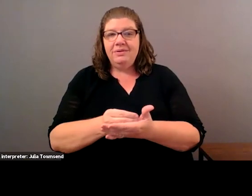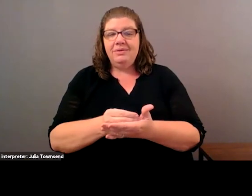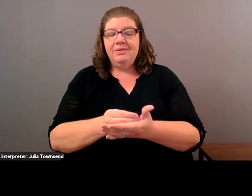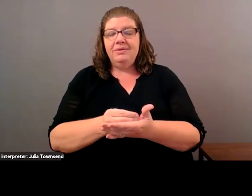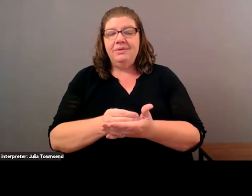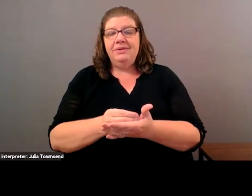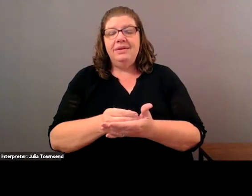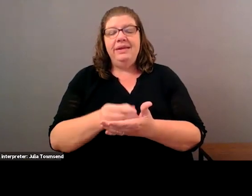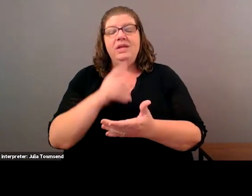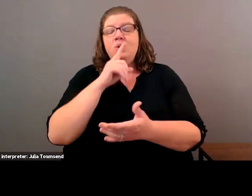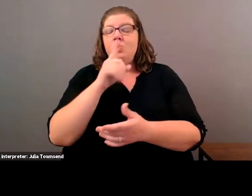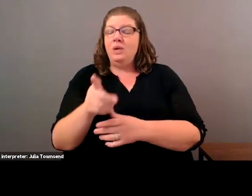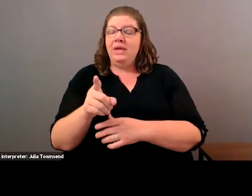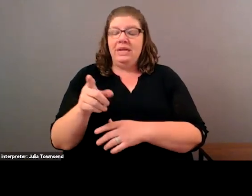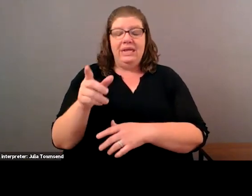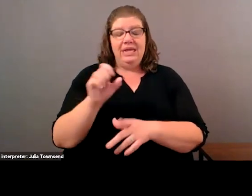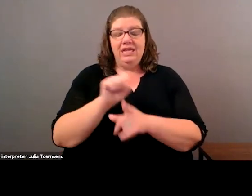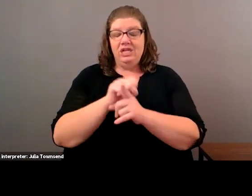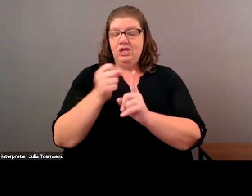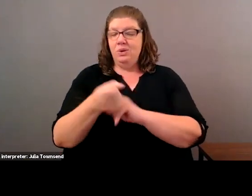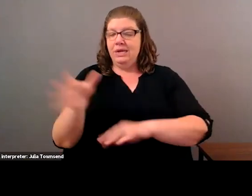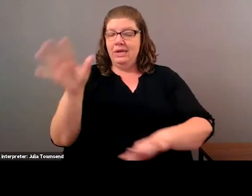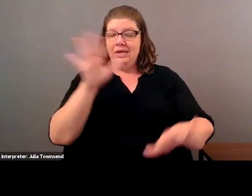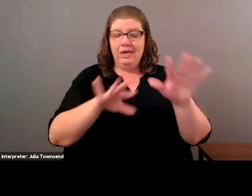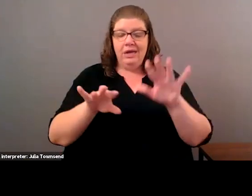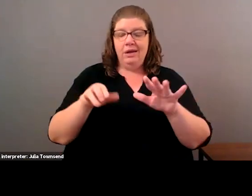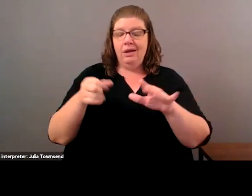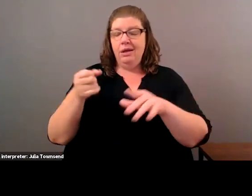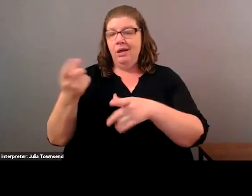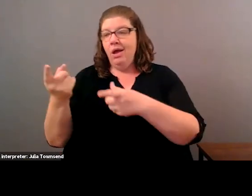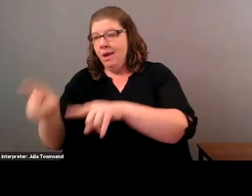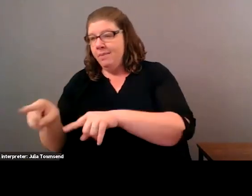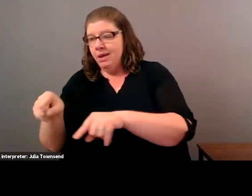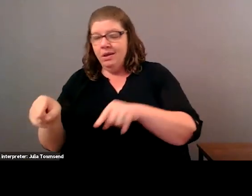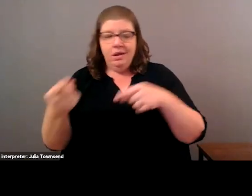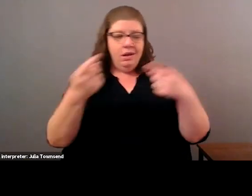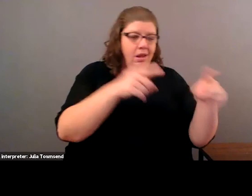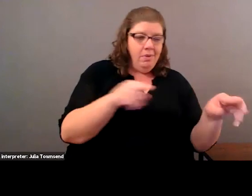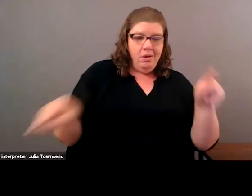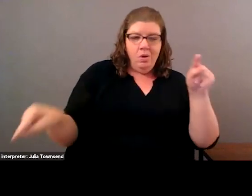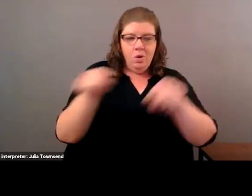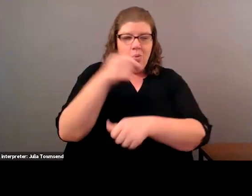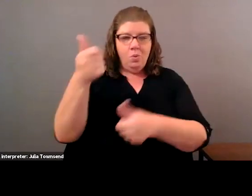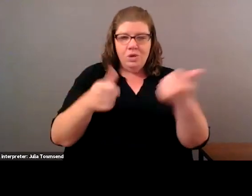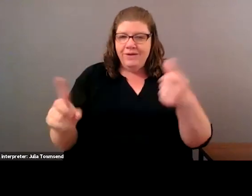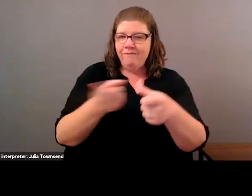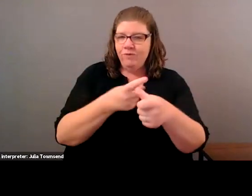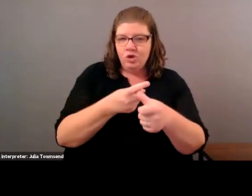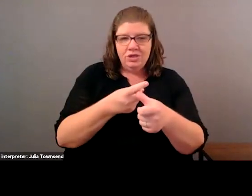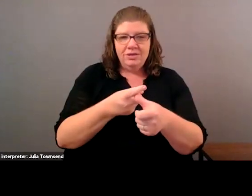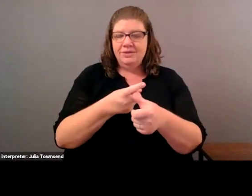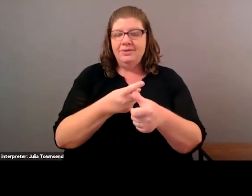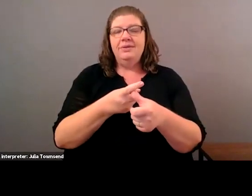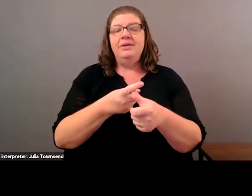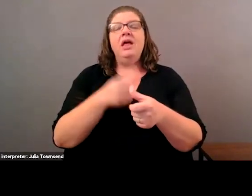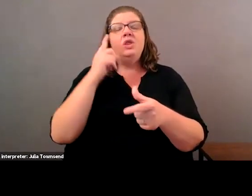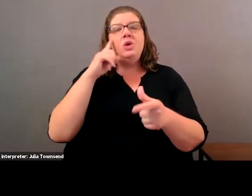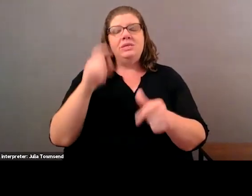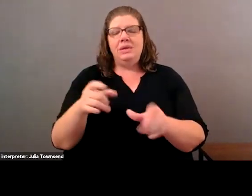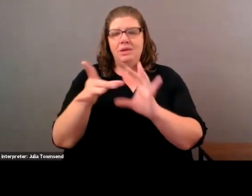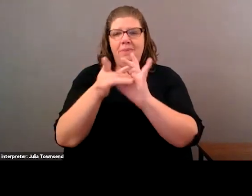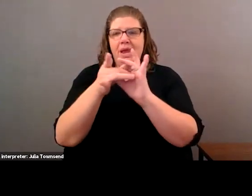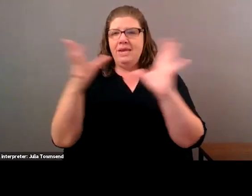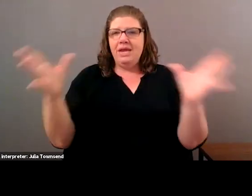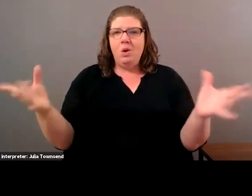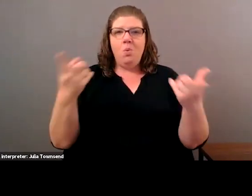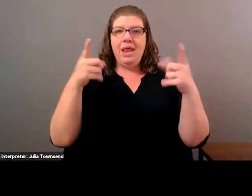egg. You just can't talk about secondary scores without understanding what came first. There seems to be a disconnect with what